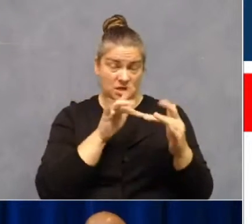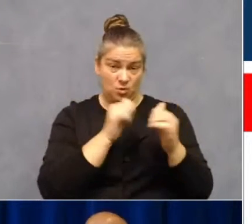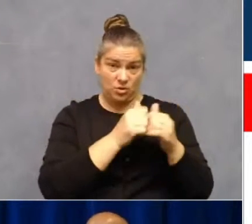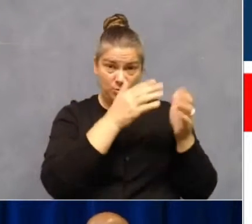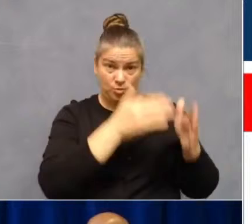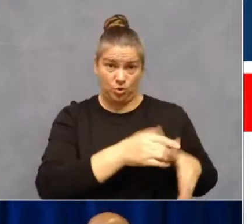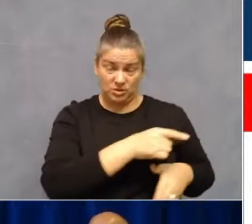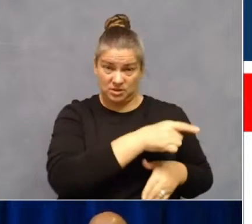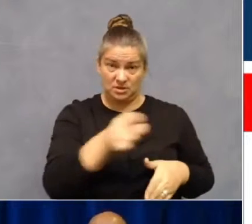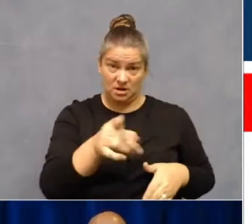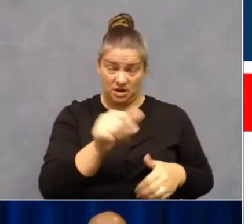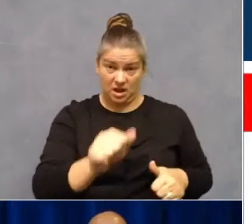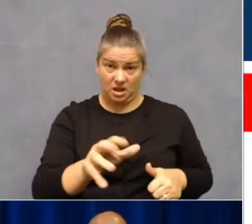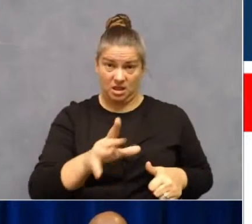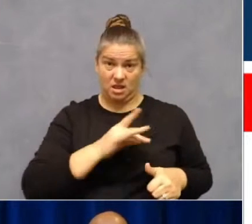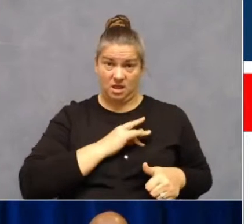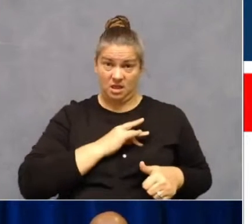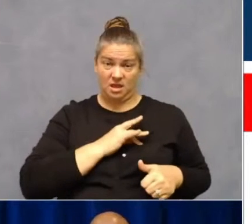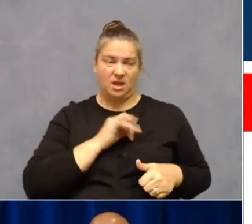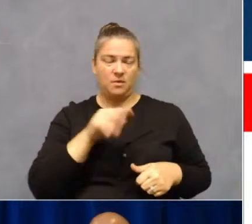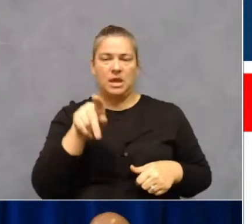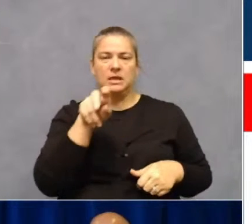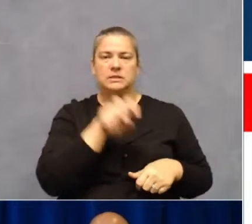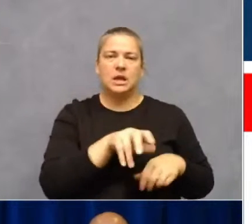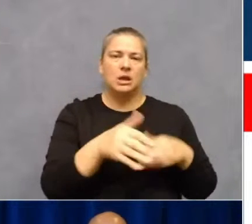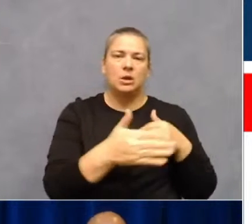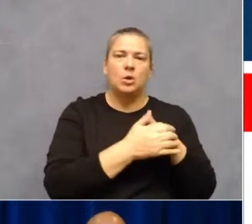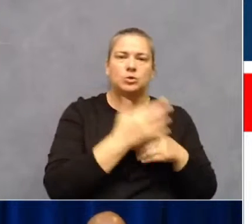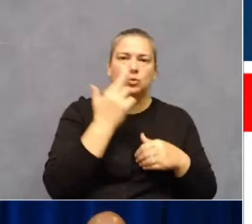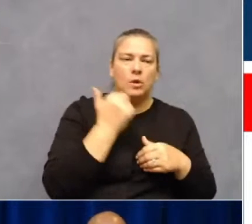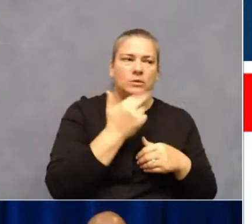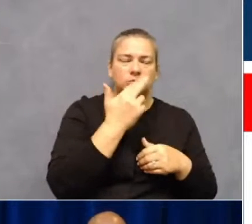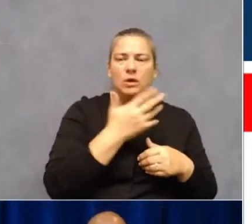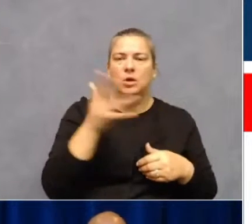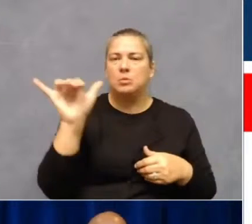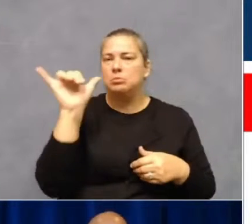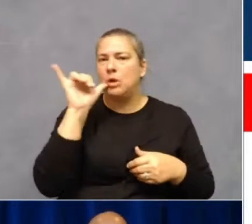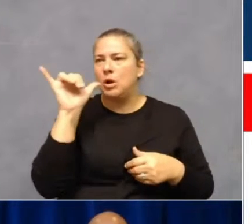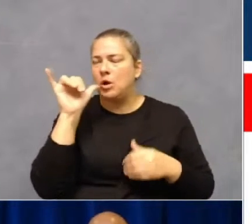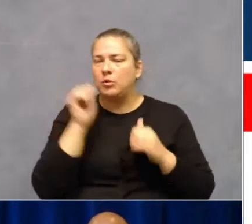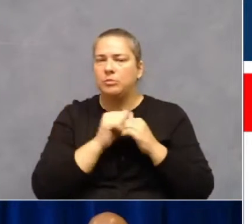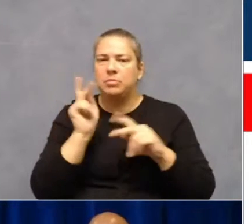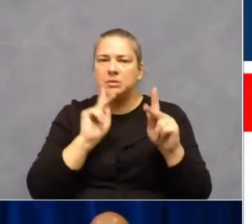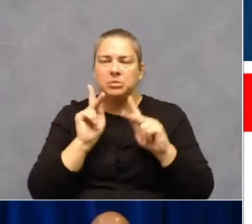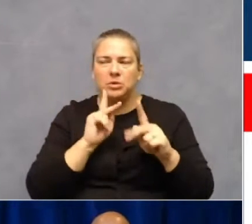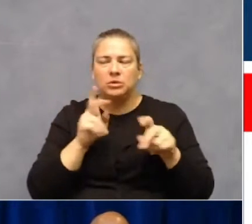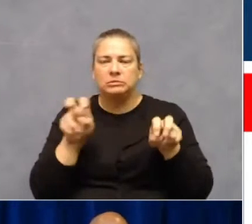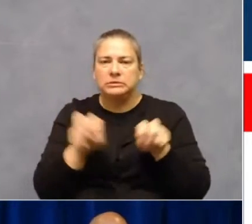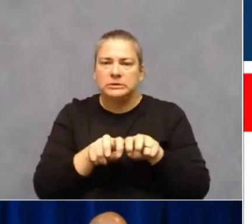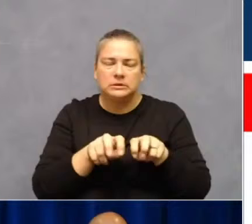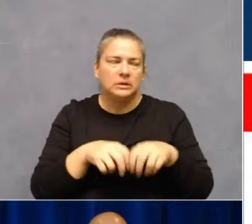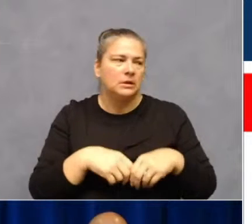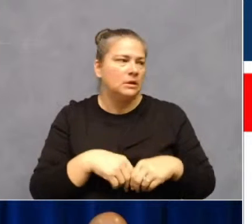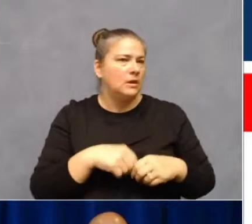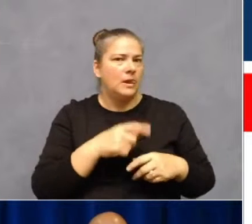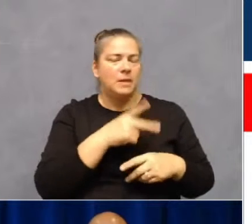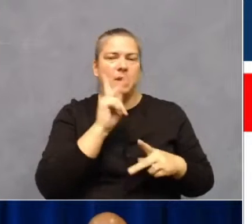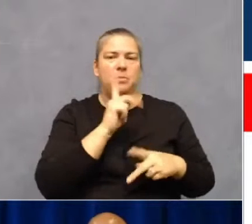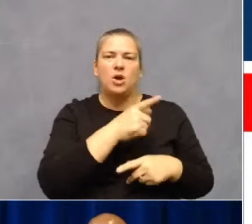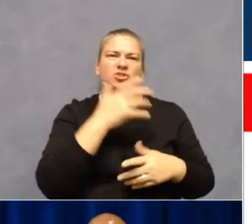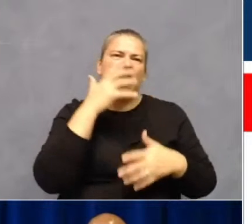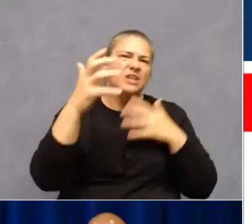infected if you're sitting too close at a restaurant, if you're at a bar having drinks with folks, if you're at a place where people are shouting and